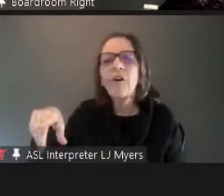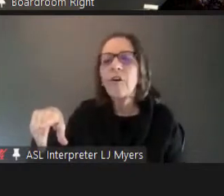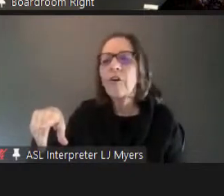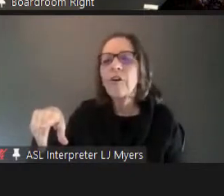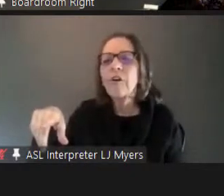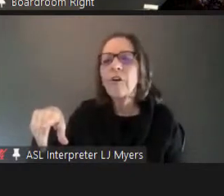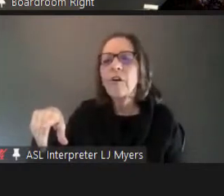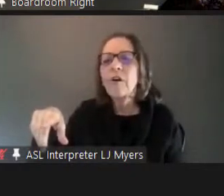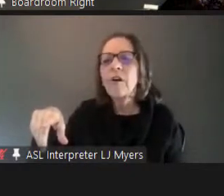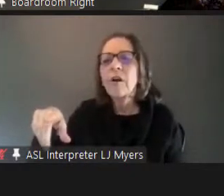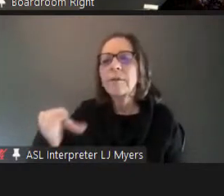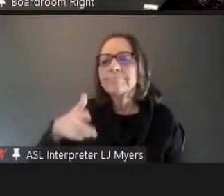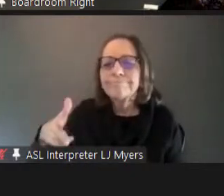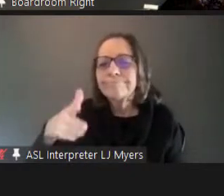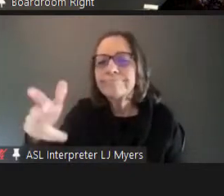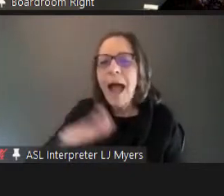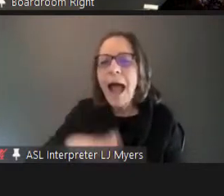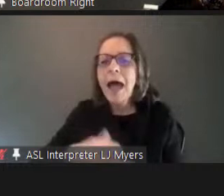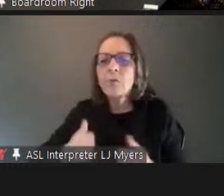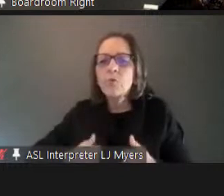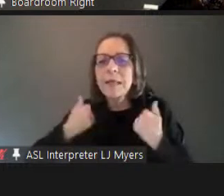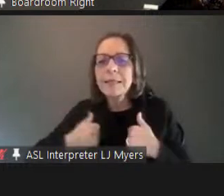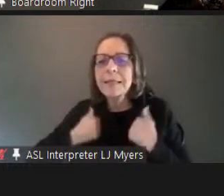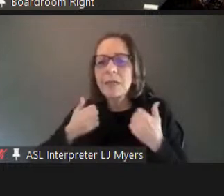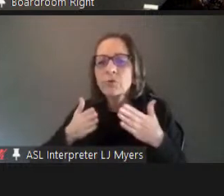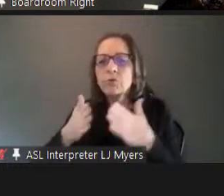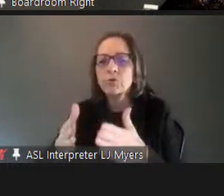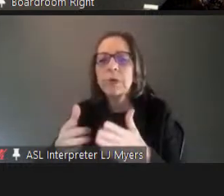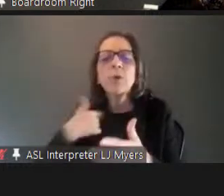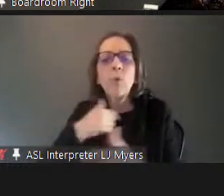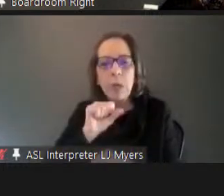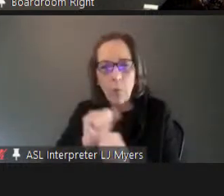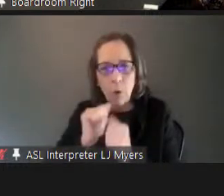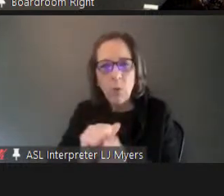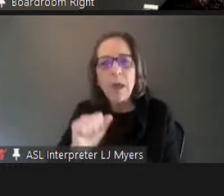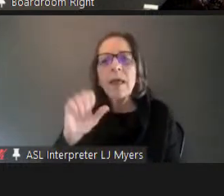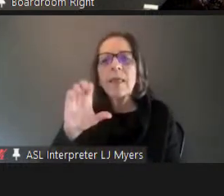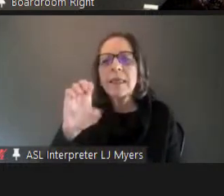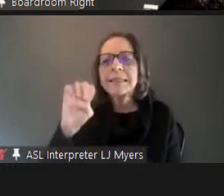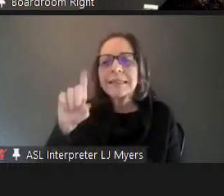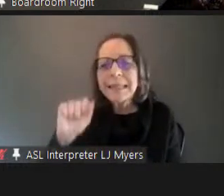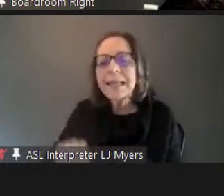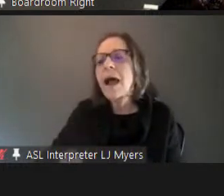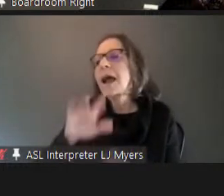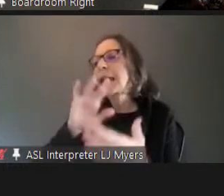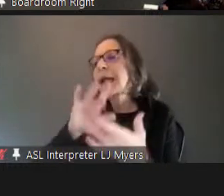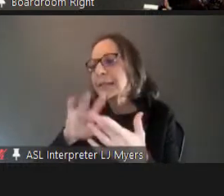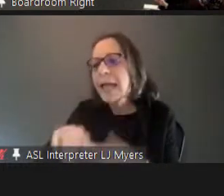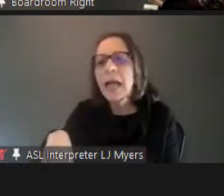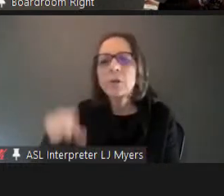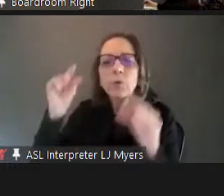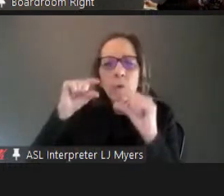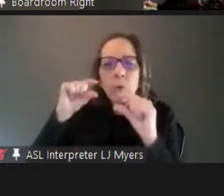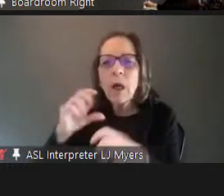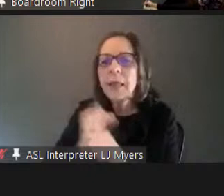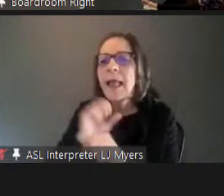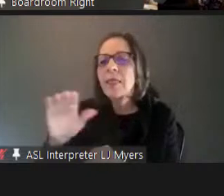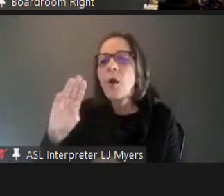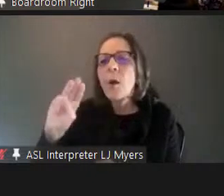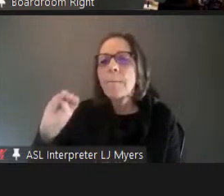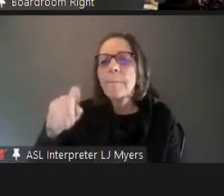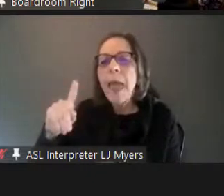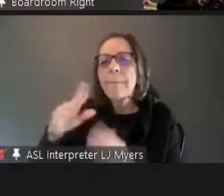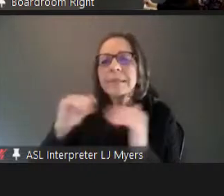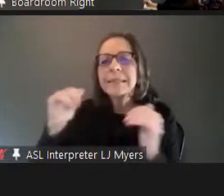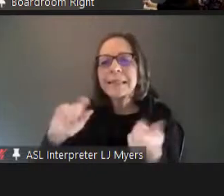that is a residential street, we can work with CDOT, who then contacts Google and Apple or whatever and gets their maps system changed so that